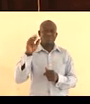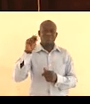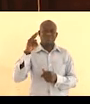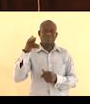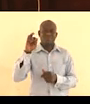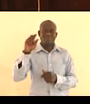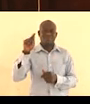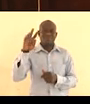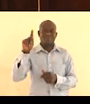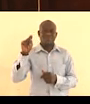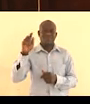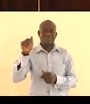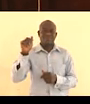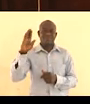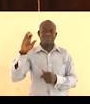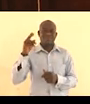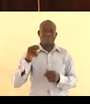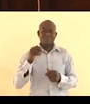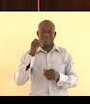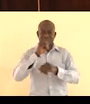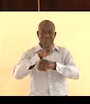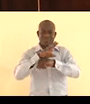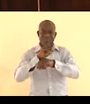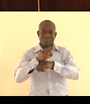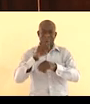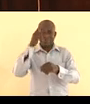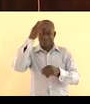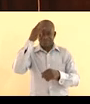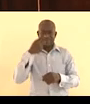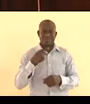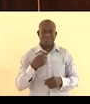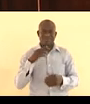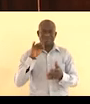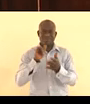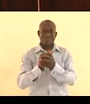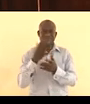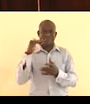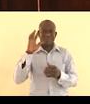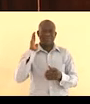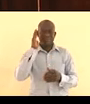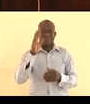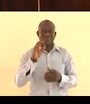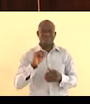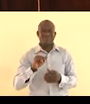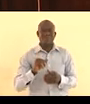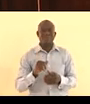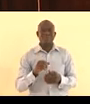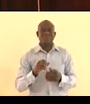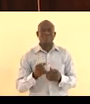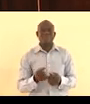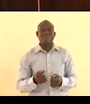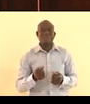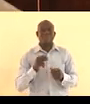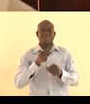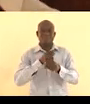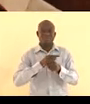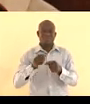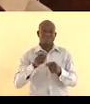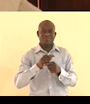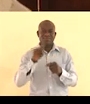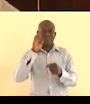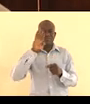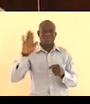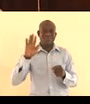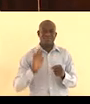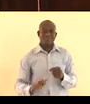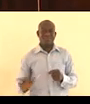inheritance, advising parents that they should just equip their children, train